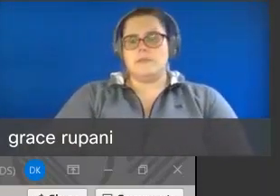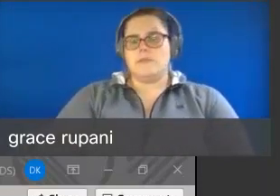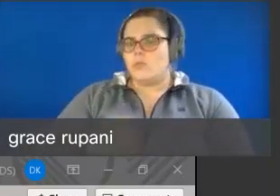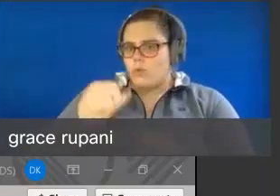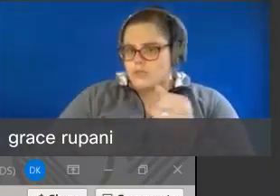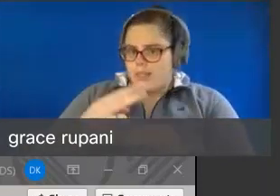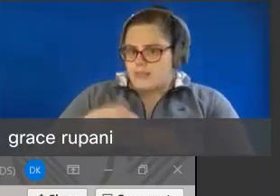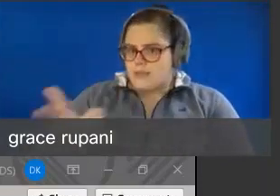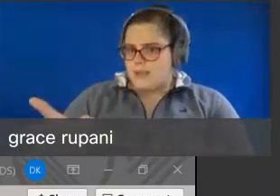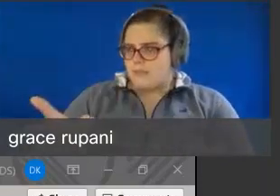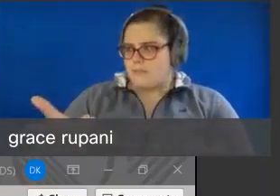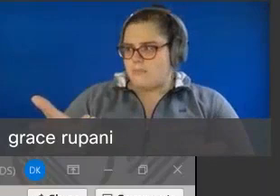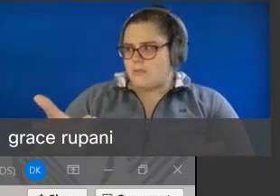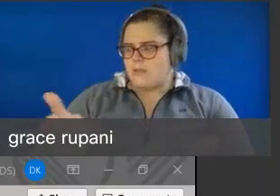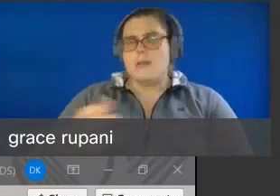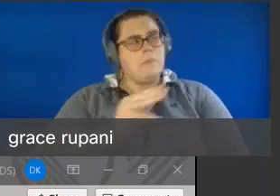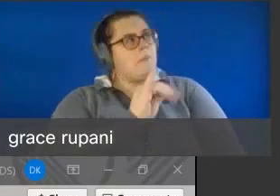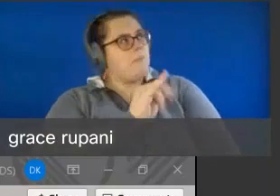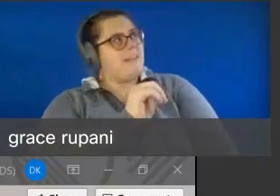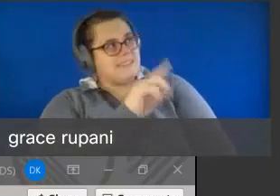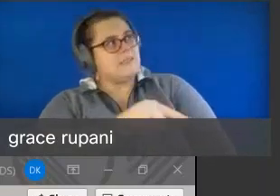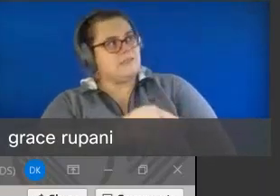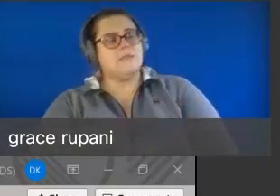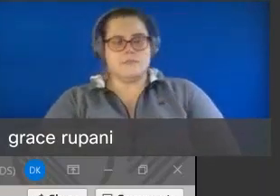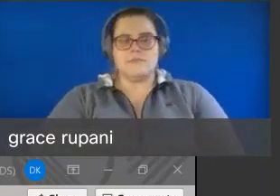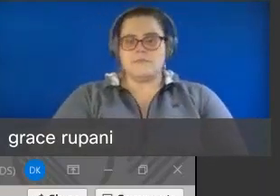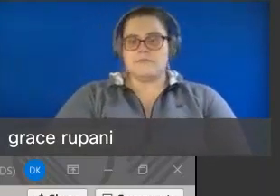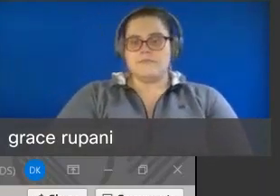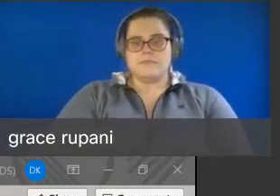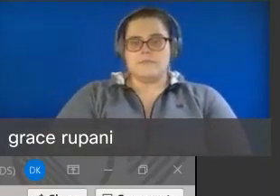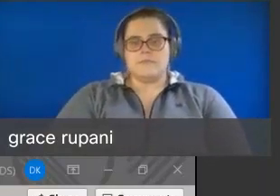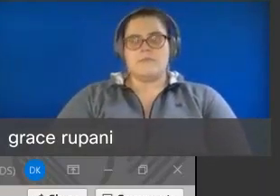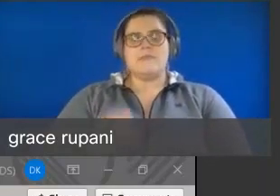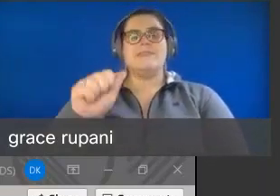name? Sabrina Mims. Sabrina, you are on mute.